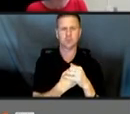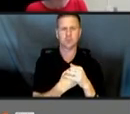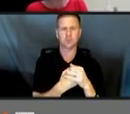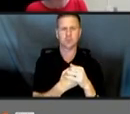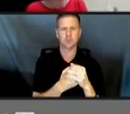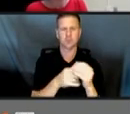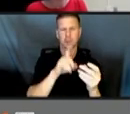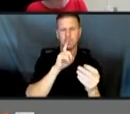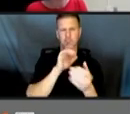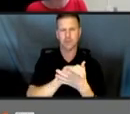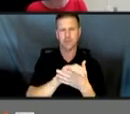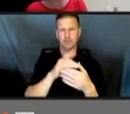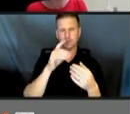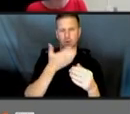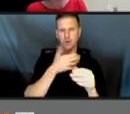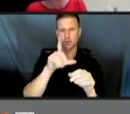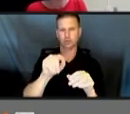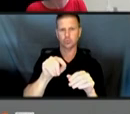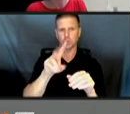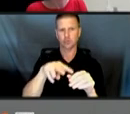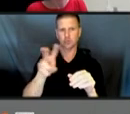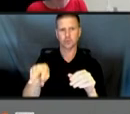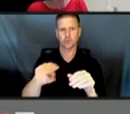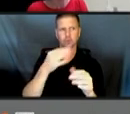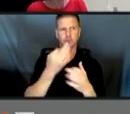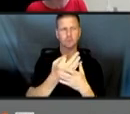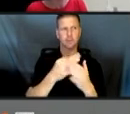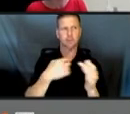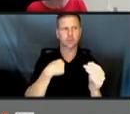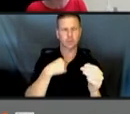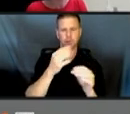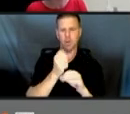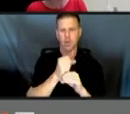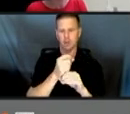I believe in our 2022 funds, we've got